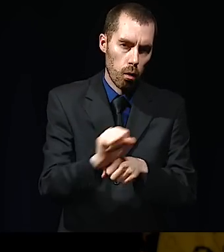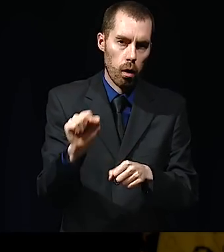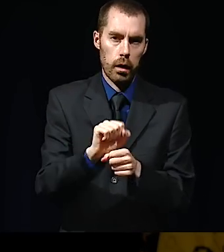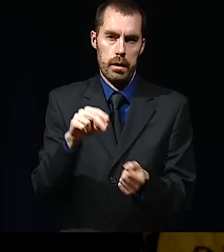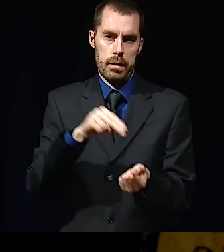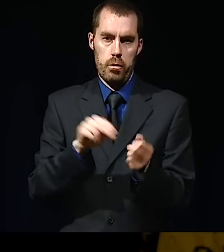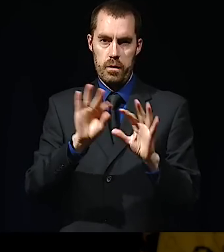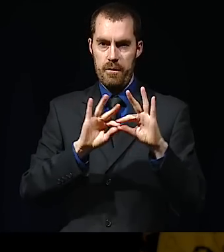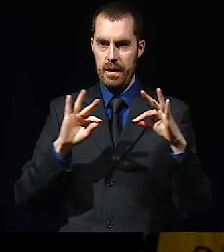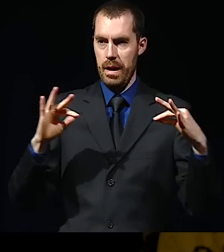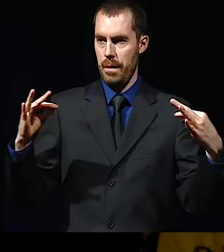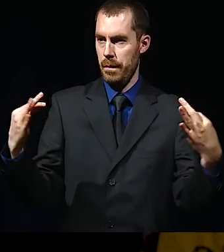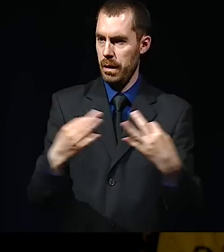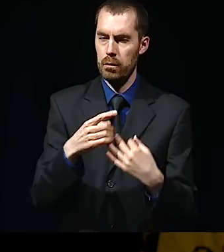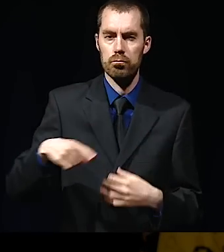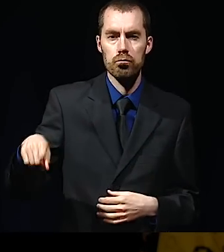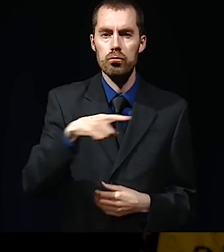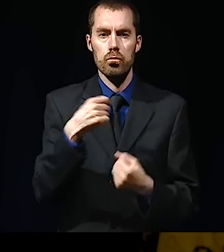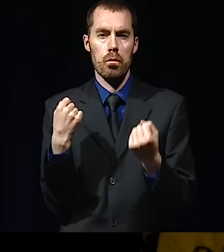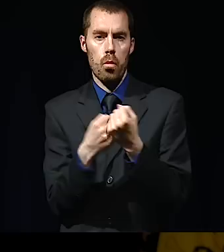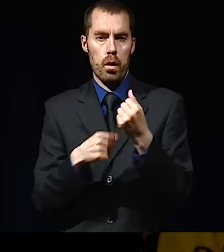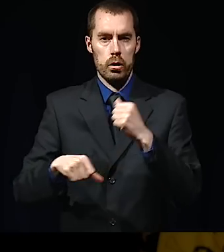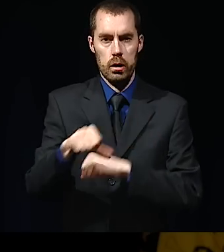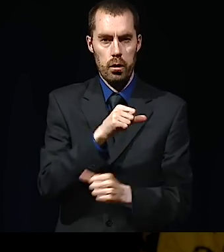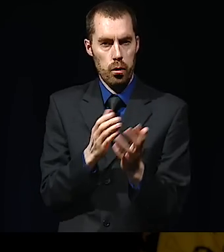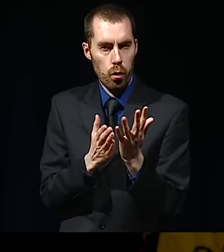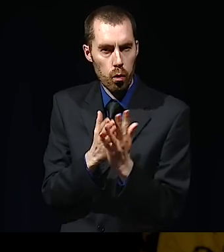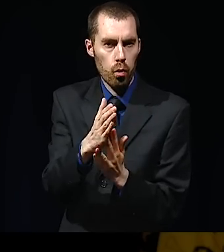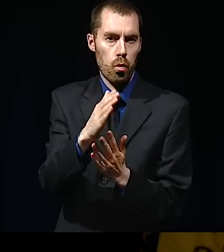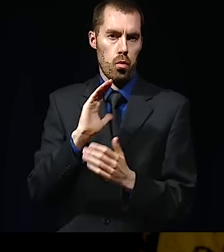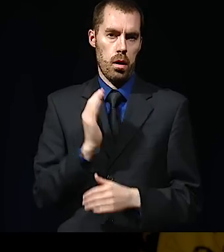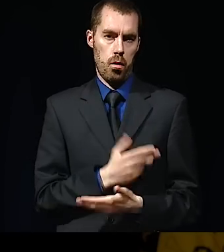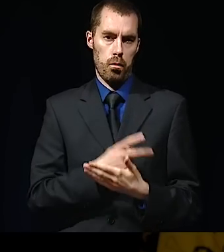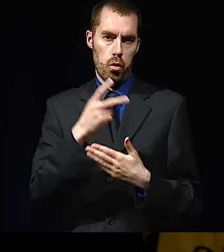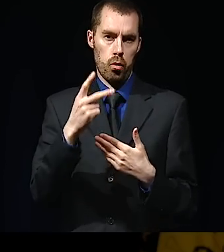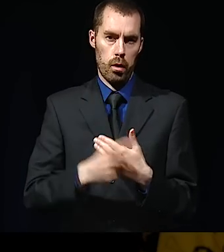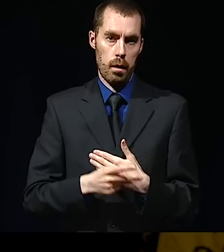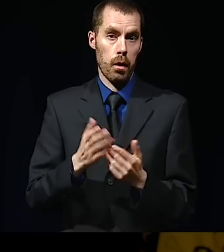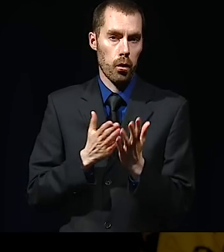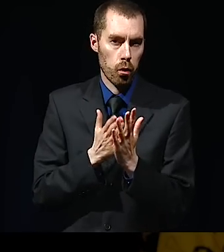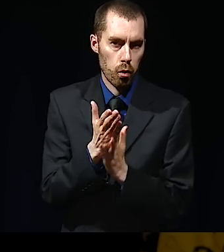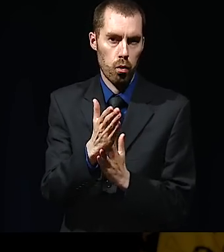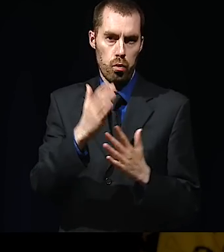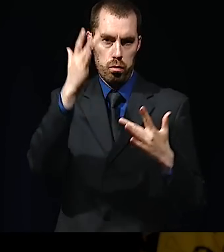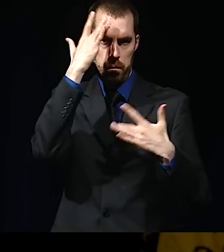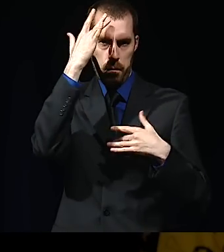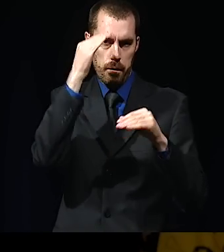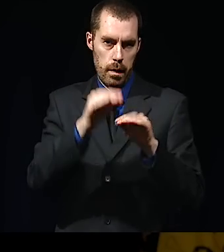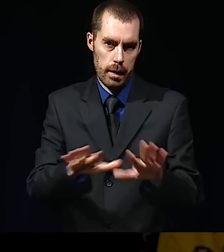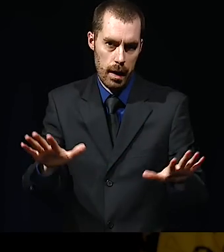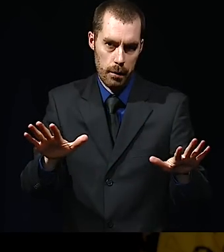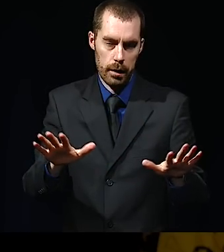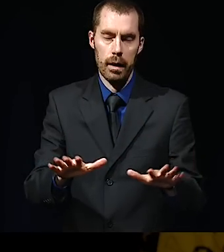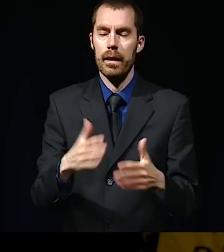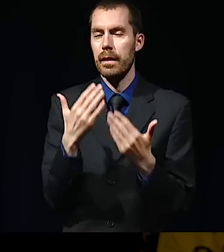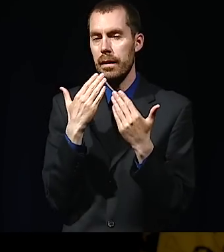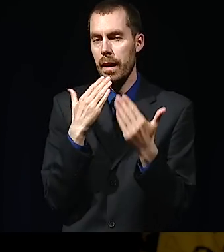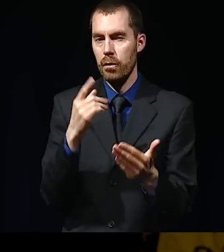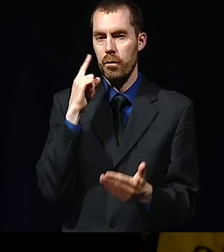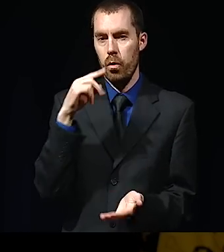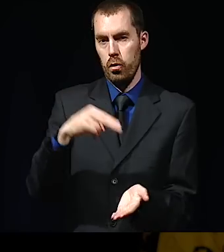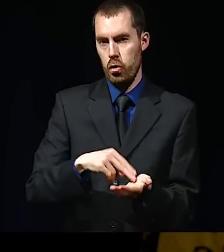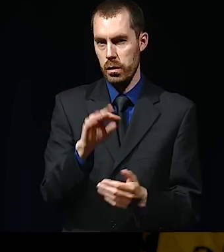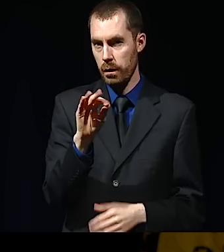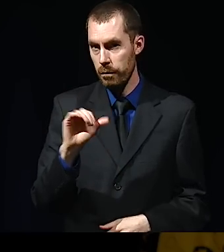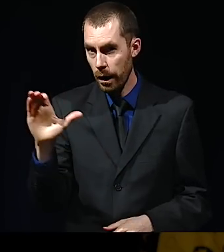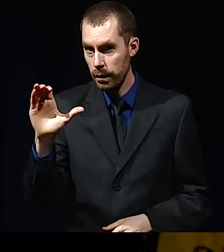family, for supporting one another throughout the program and the pandemic. And thank you to our nursing